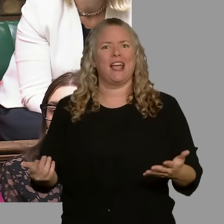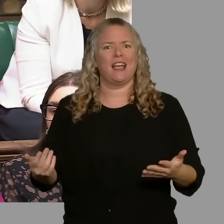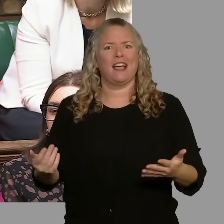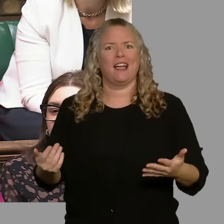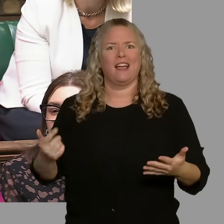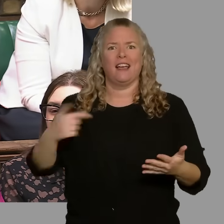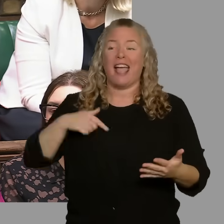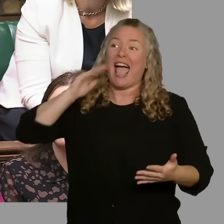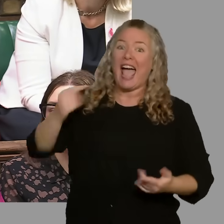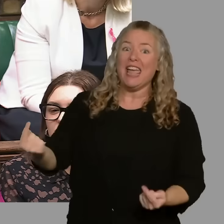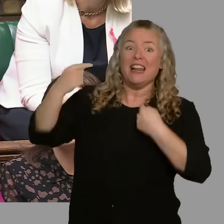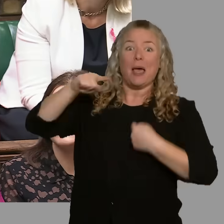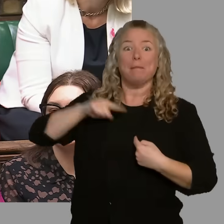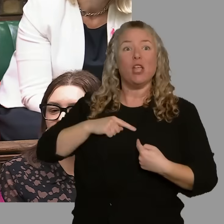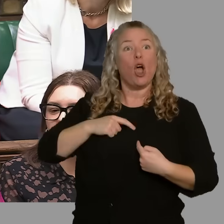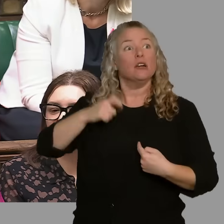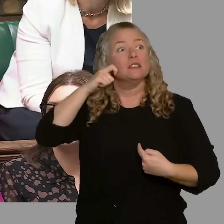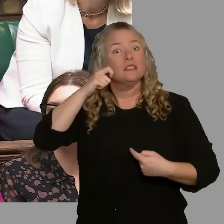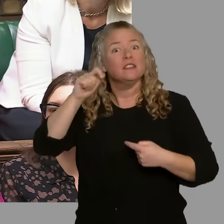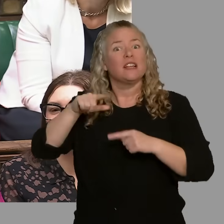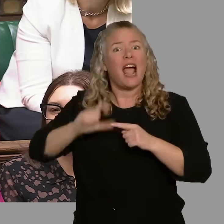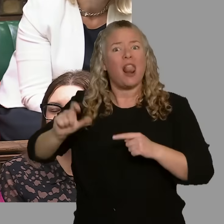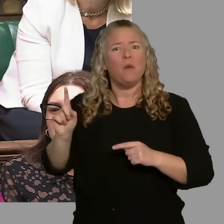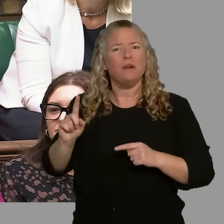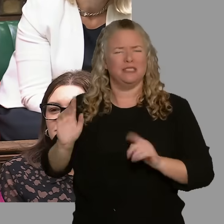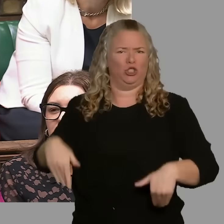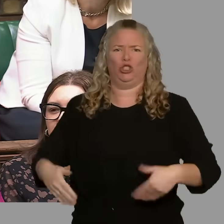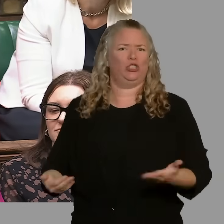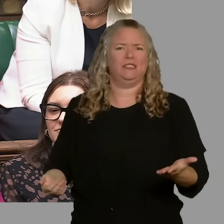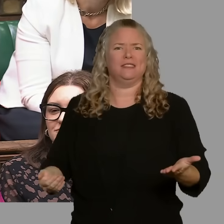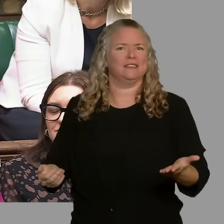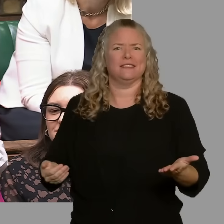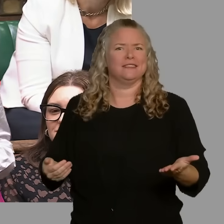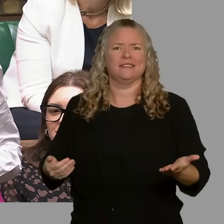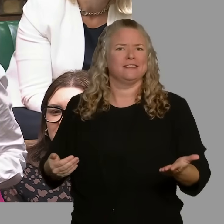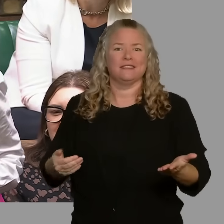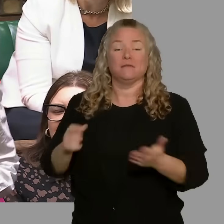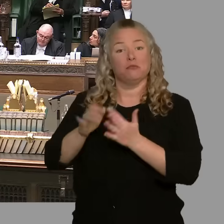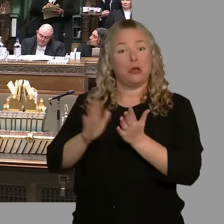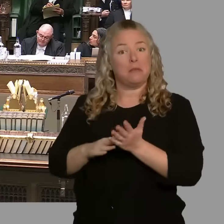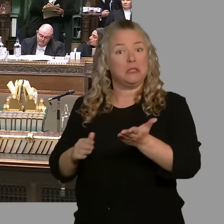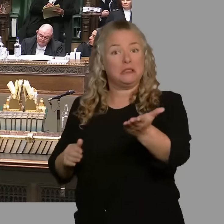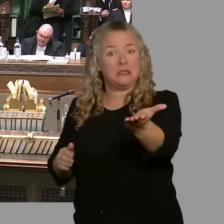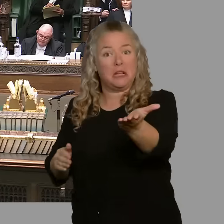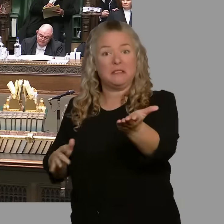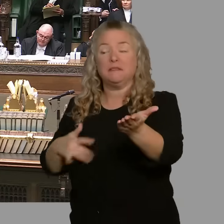company with those who accept Russian bribes cannot and should not be trusted to govern this country?